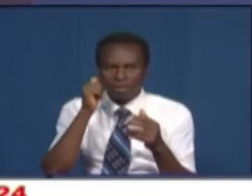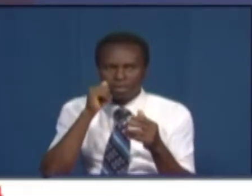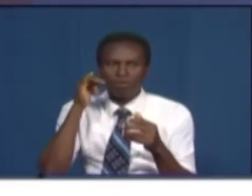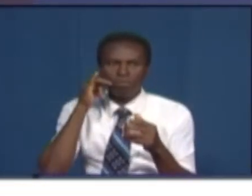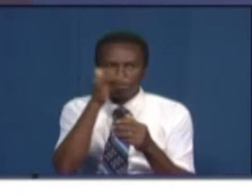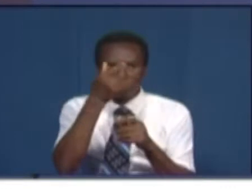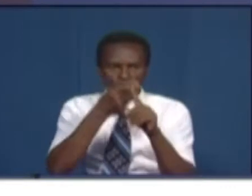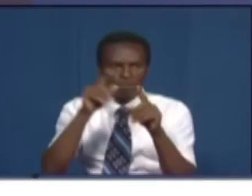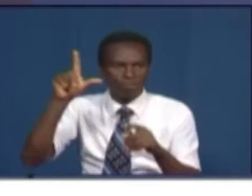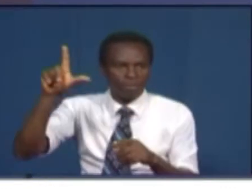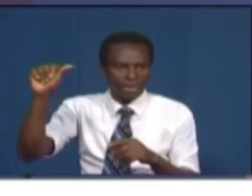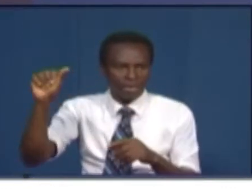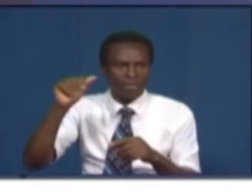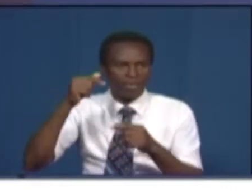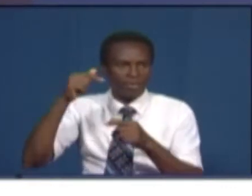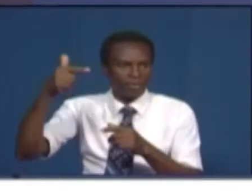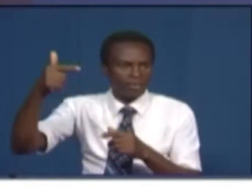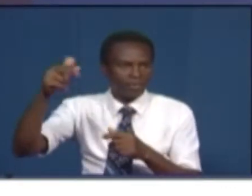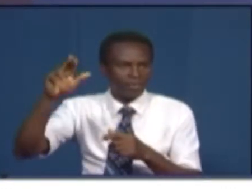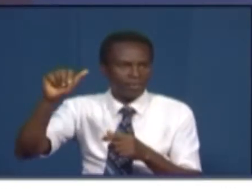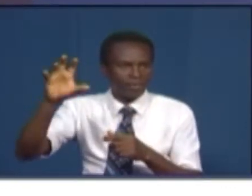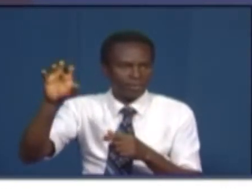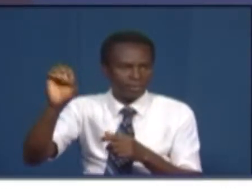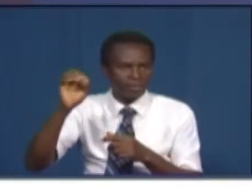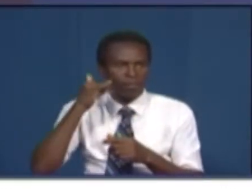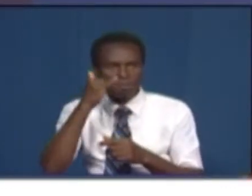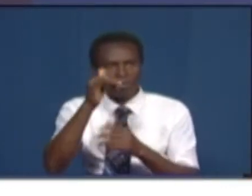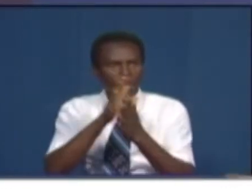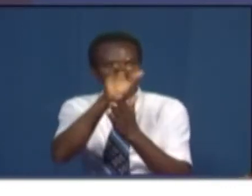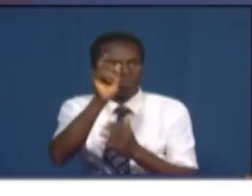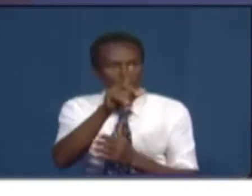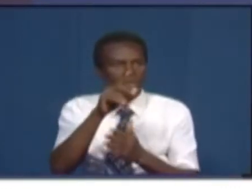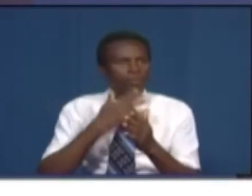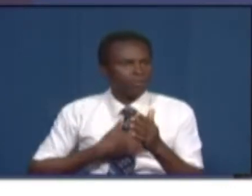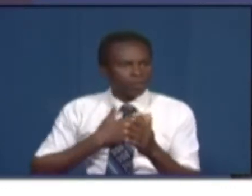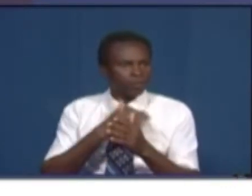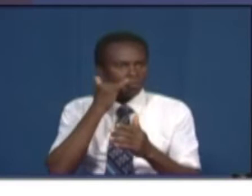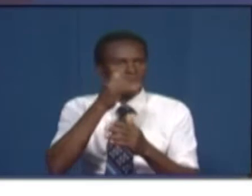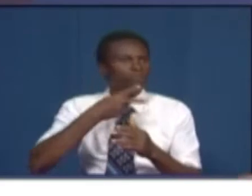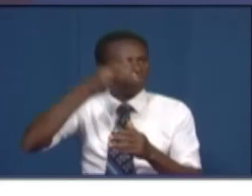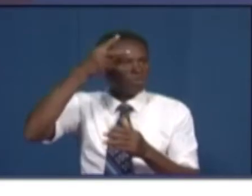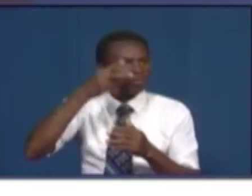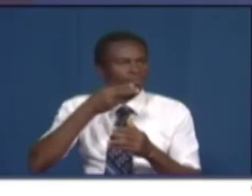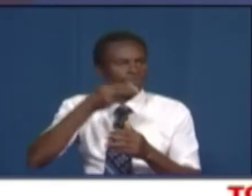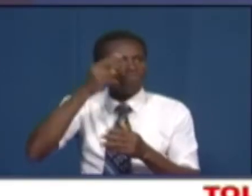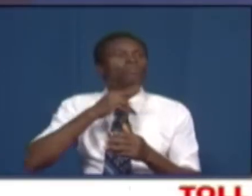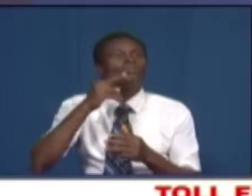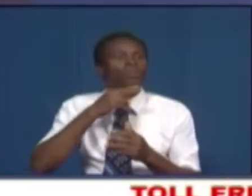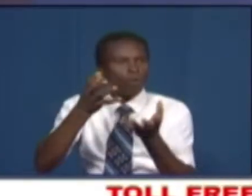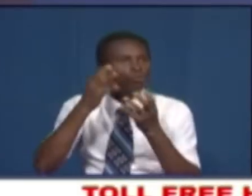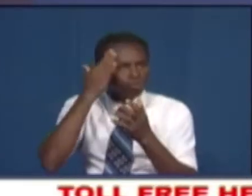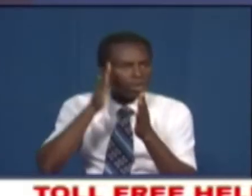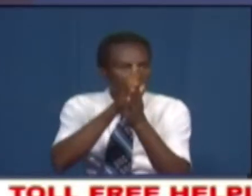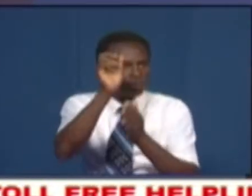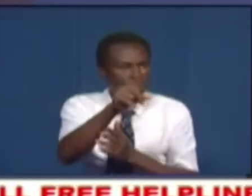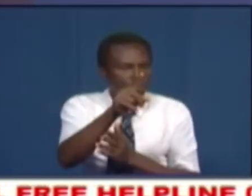Hello, Grace. Hello. Grace, can you speak up just a bit? You're welcome to the show. I want to ask